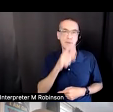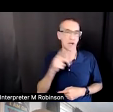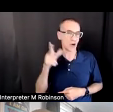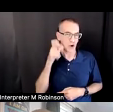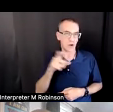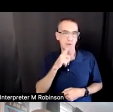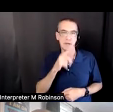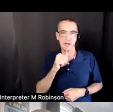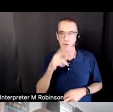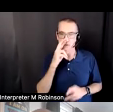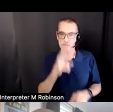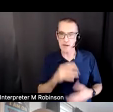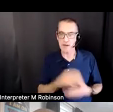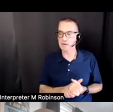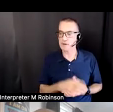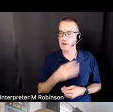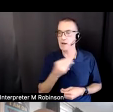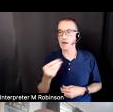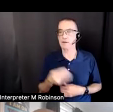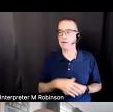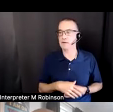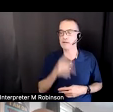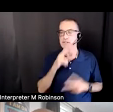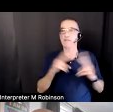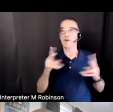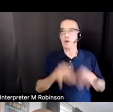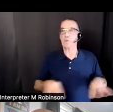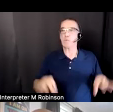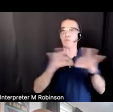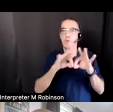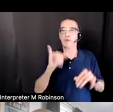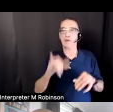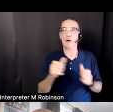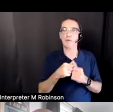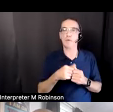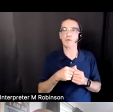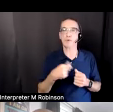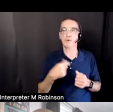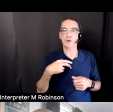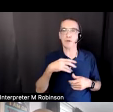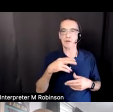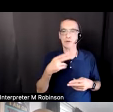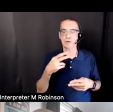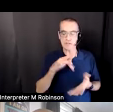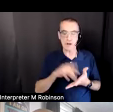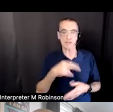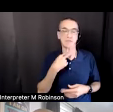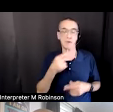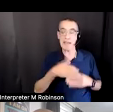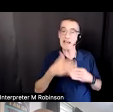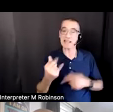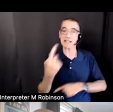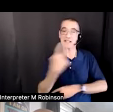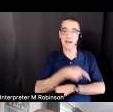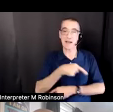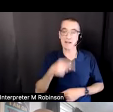being disrespected. And, you know, it's very important that we center youth voice, because at the end of the day,